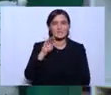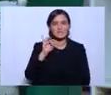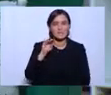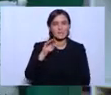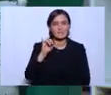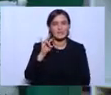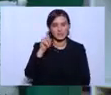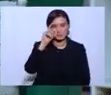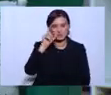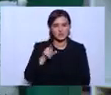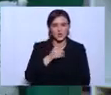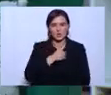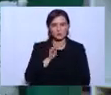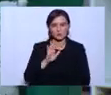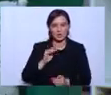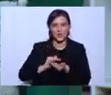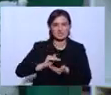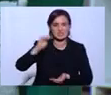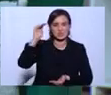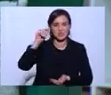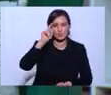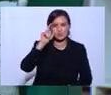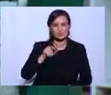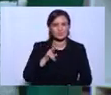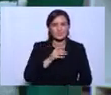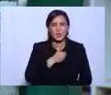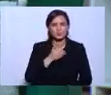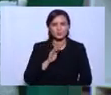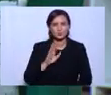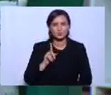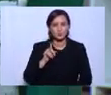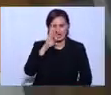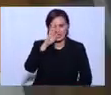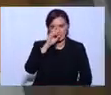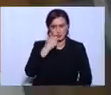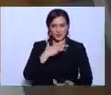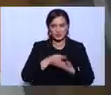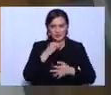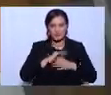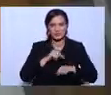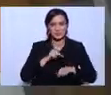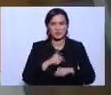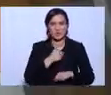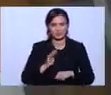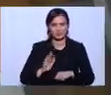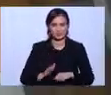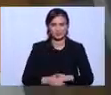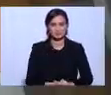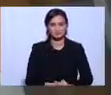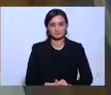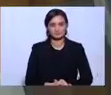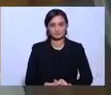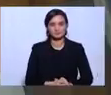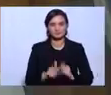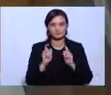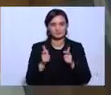doesn't want to grow up, the boy who doesn't want to become a man and take on responsibility. I'd agree. So he